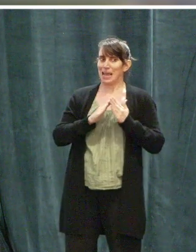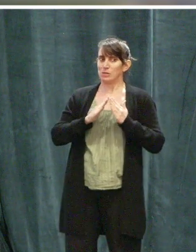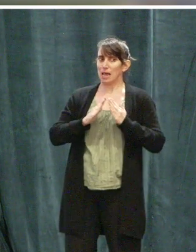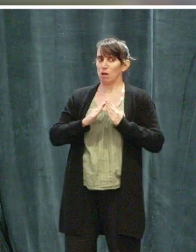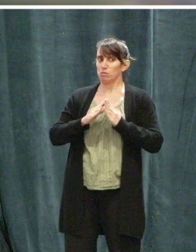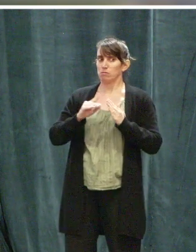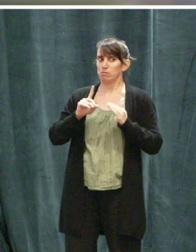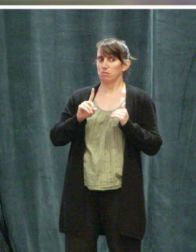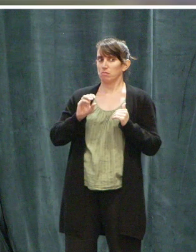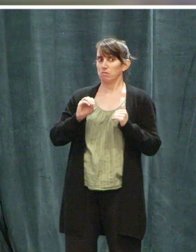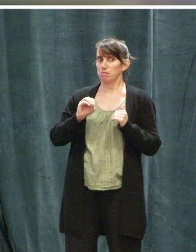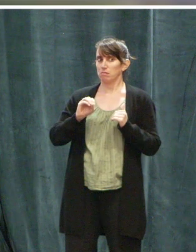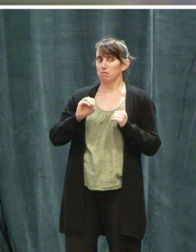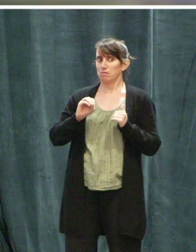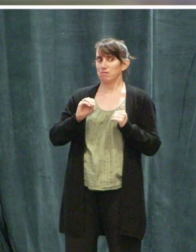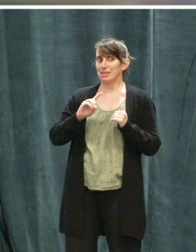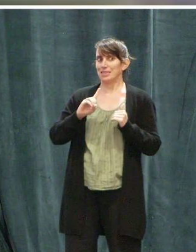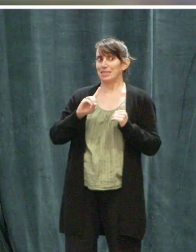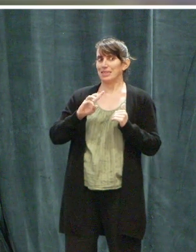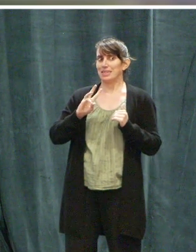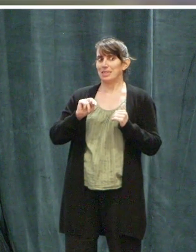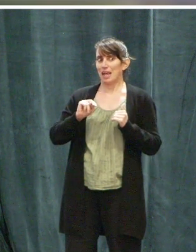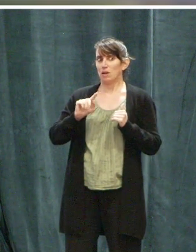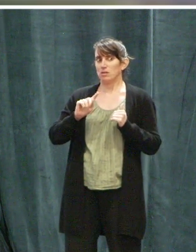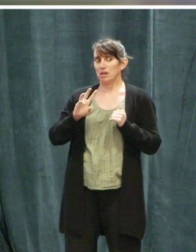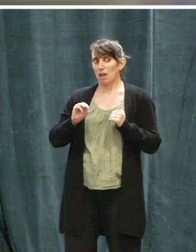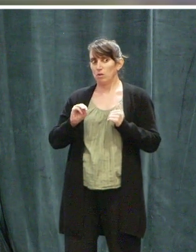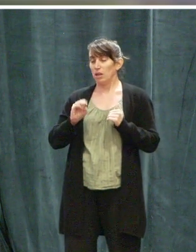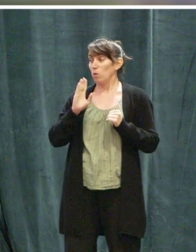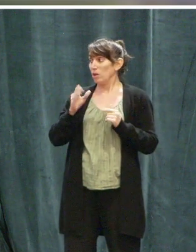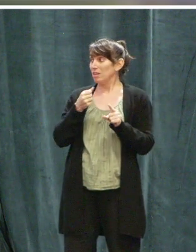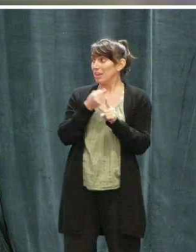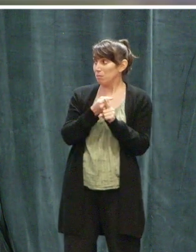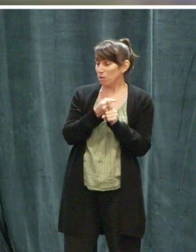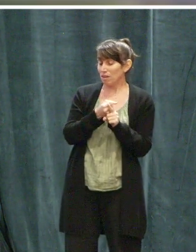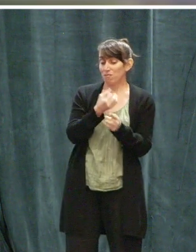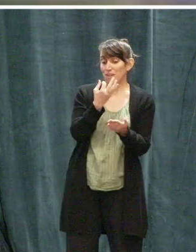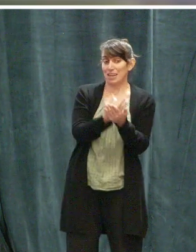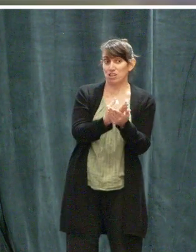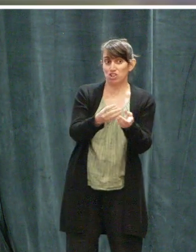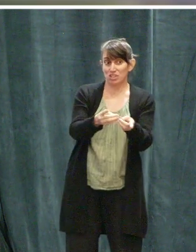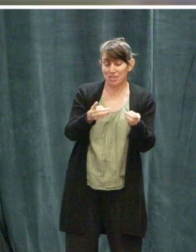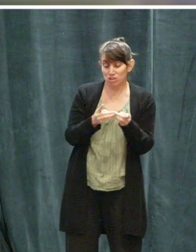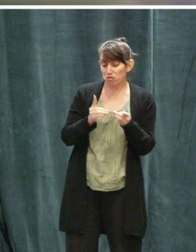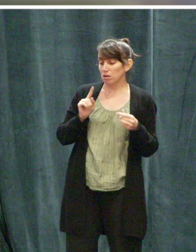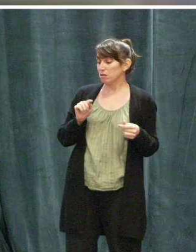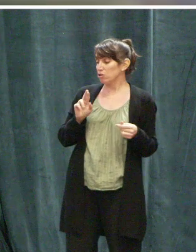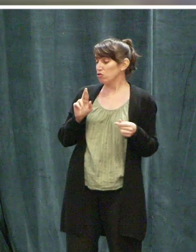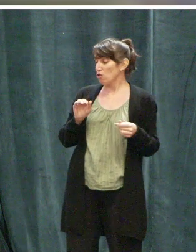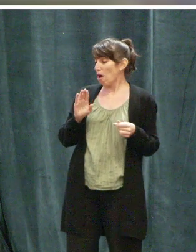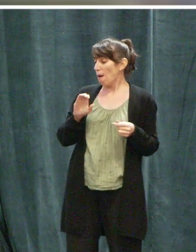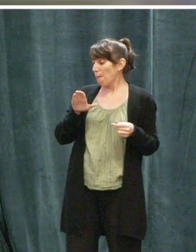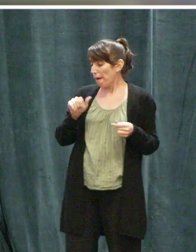Because this will impact the financial district or the FIDI, it will impact Tribeca, it will impact all the people that are